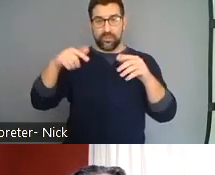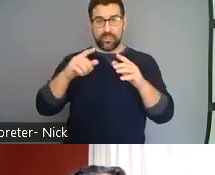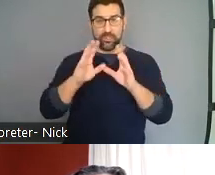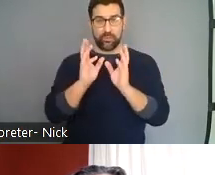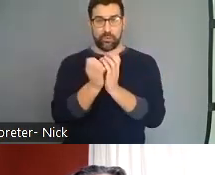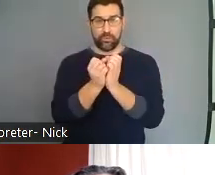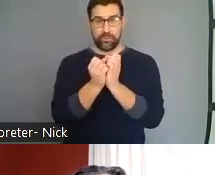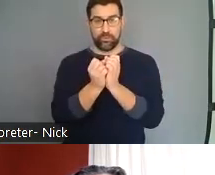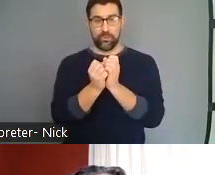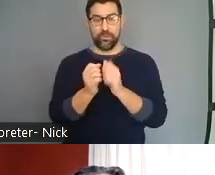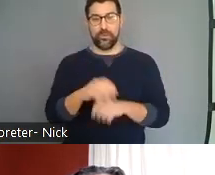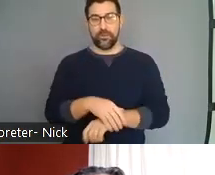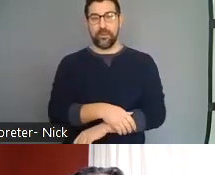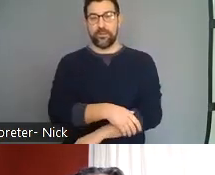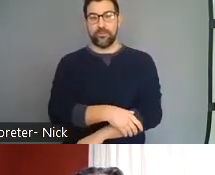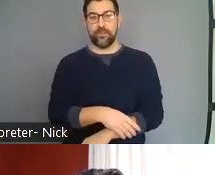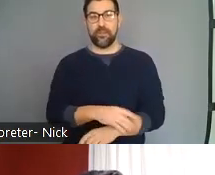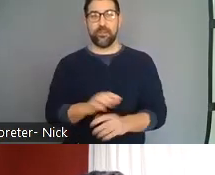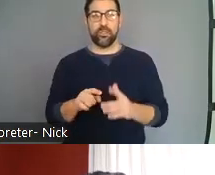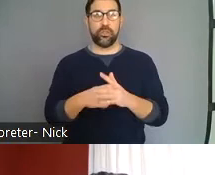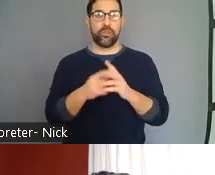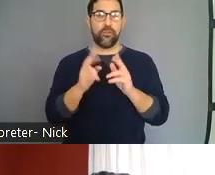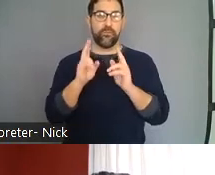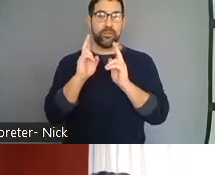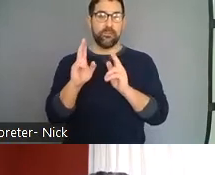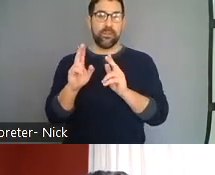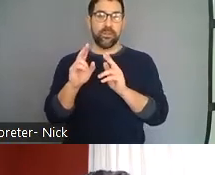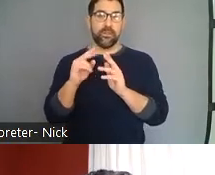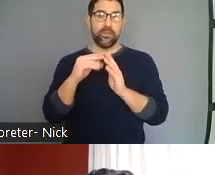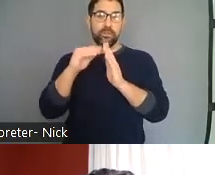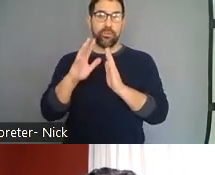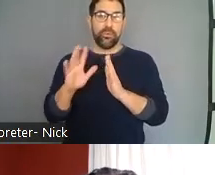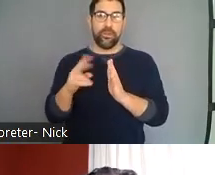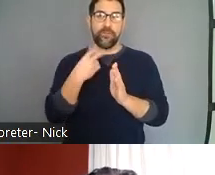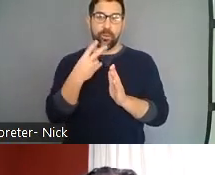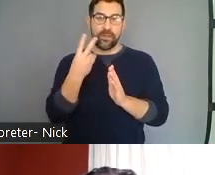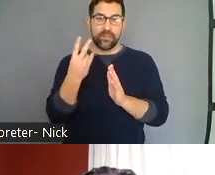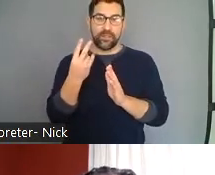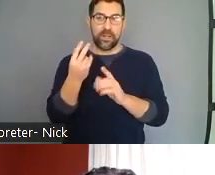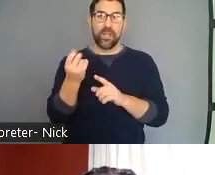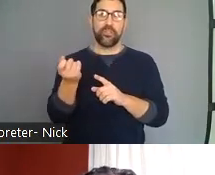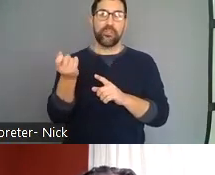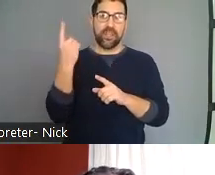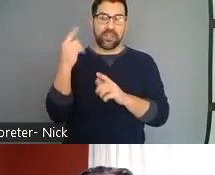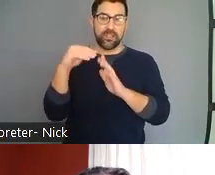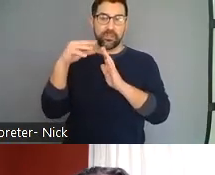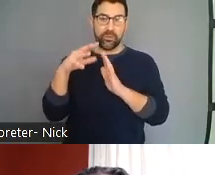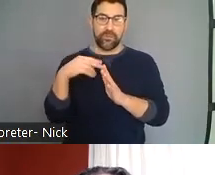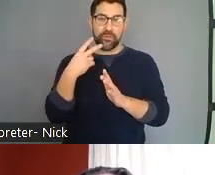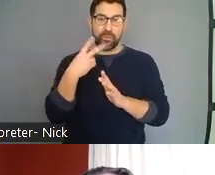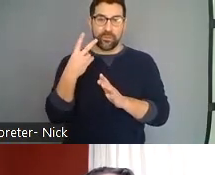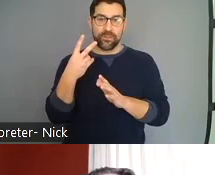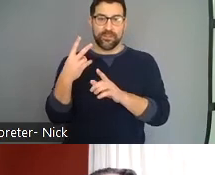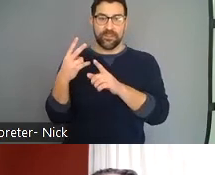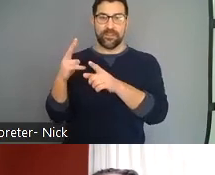it starts off with respecting student voices, understanding student voices, and Caitlin loves to